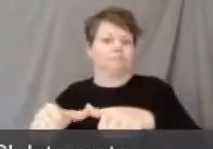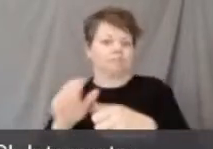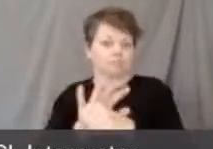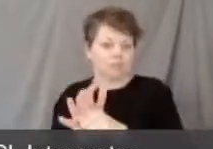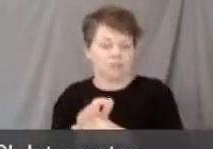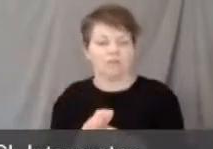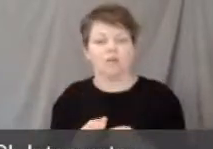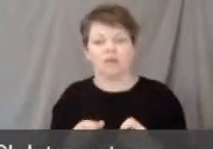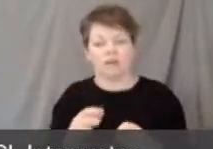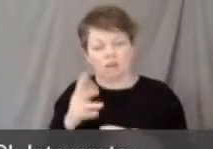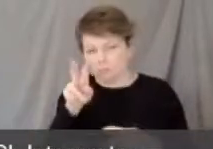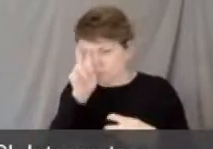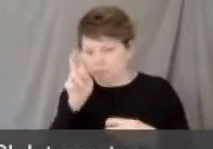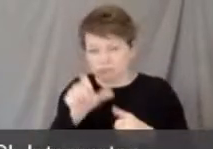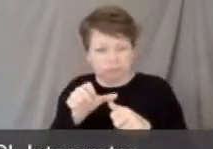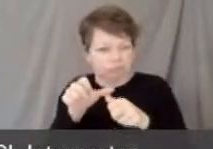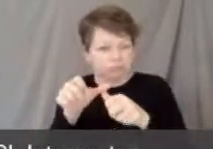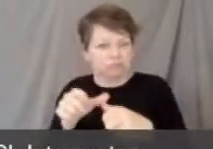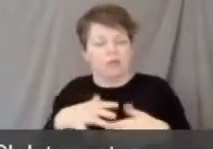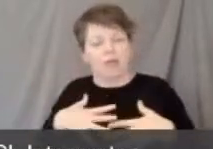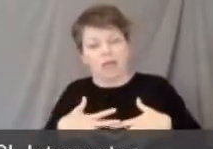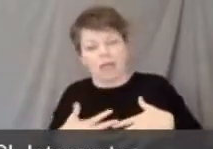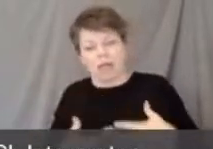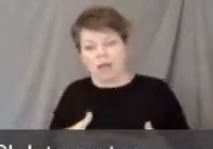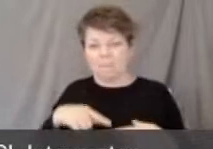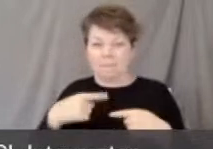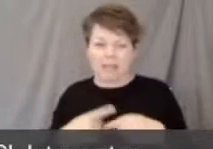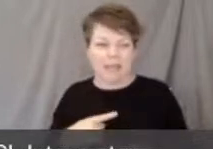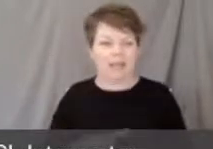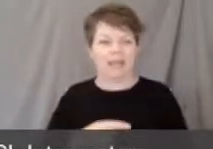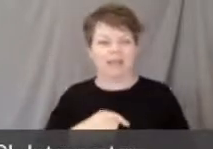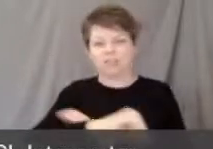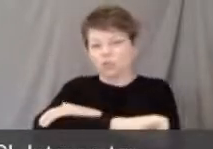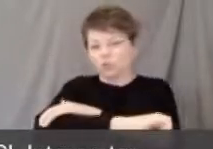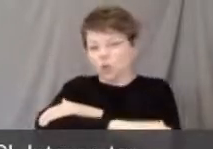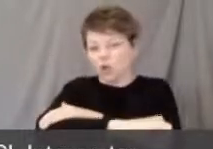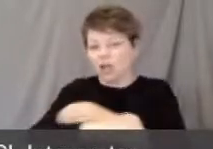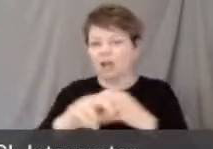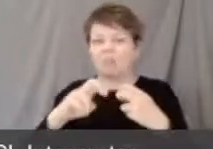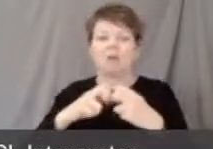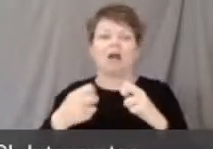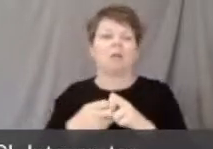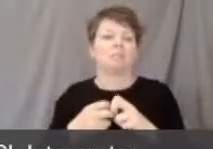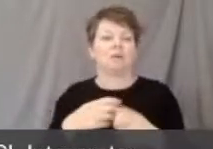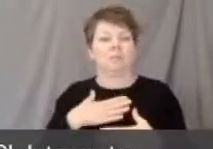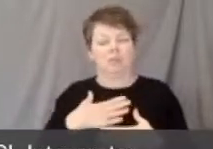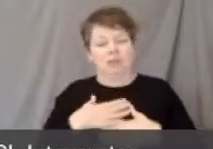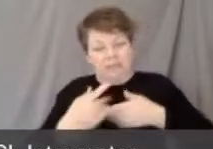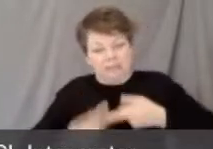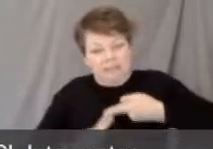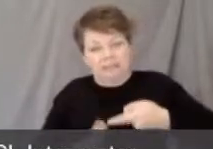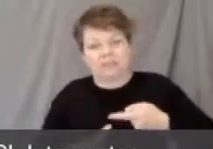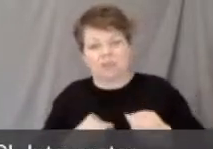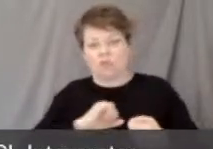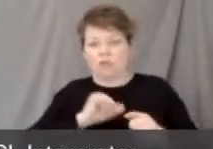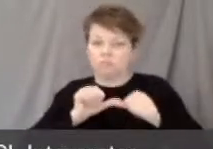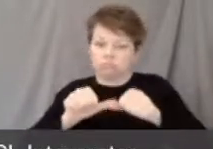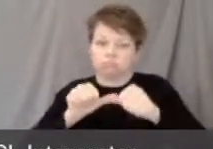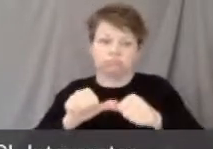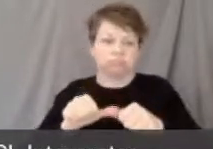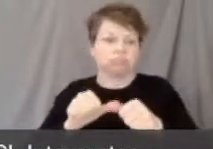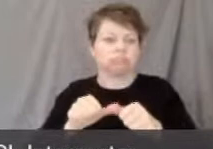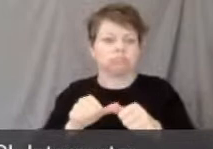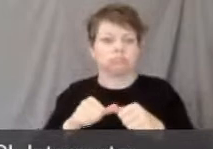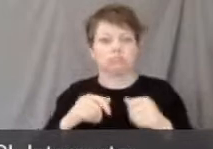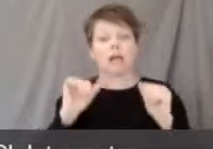to in children: aches and pains, joint problems, problems breathing or chronic cough, decreased exercise tolerance. So